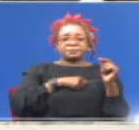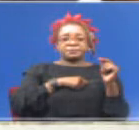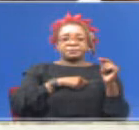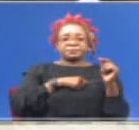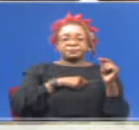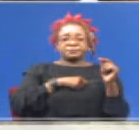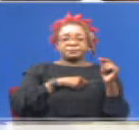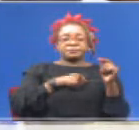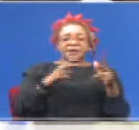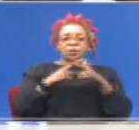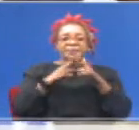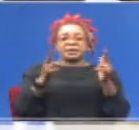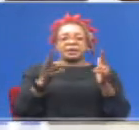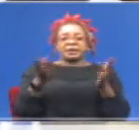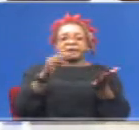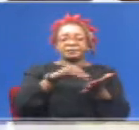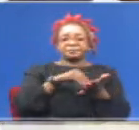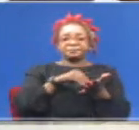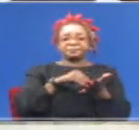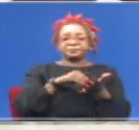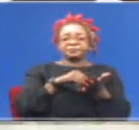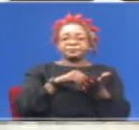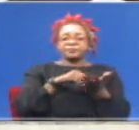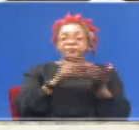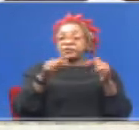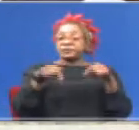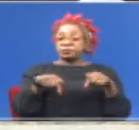I'll begin again. Today,